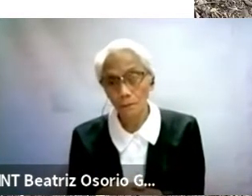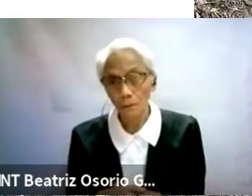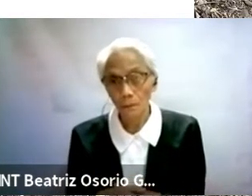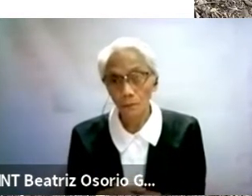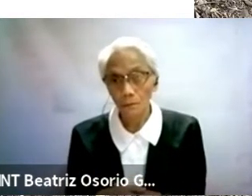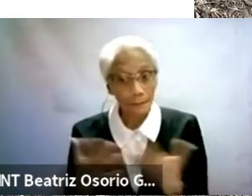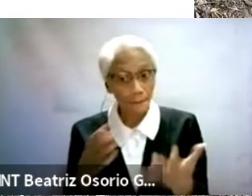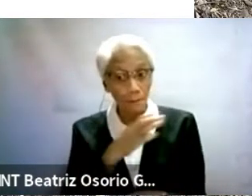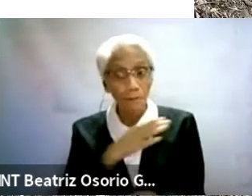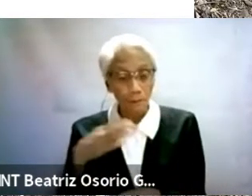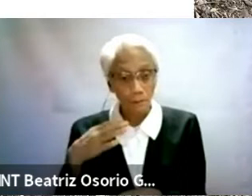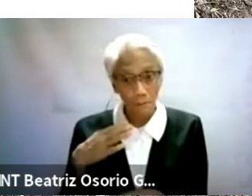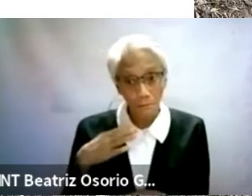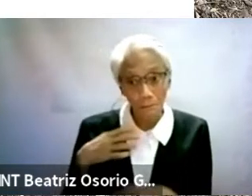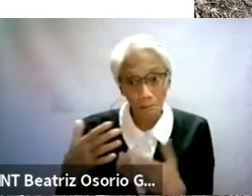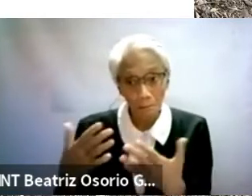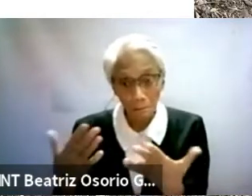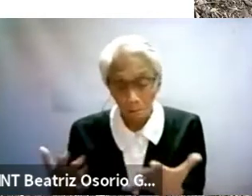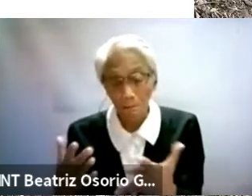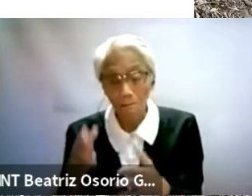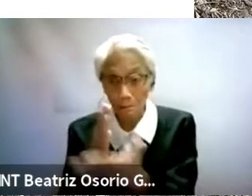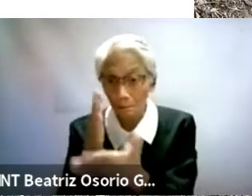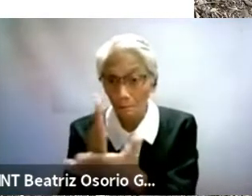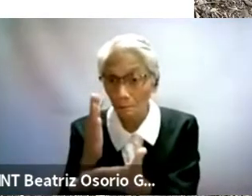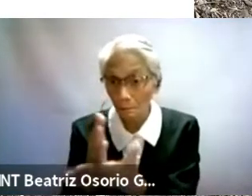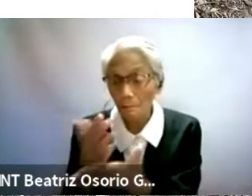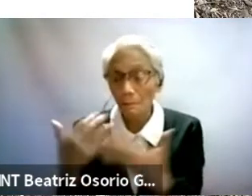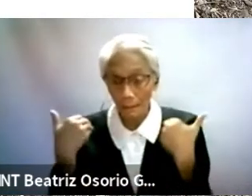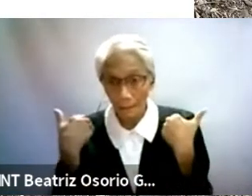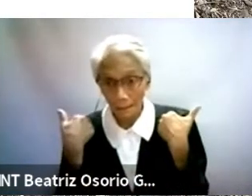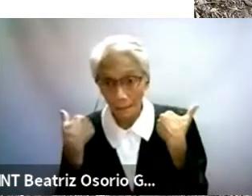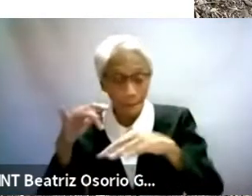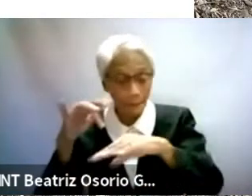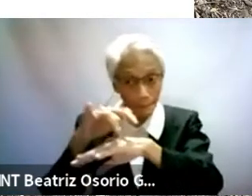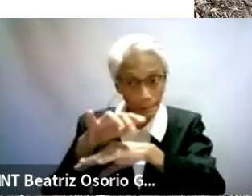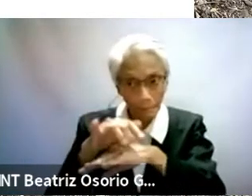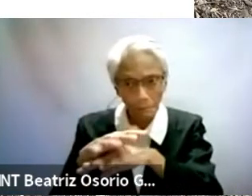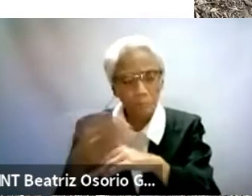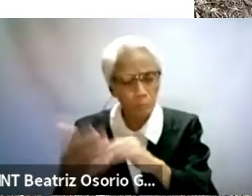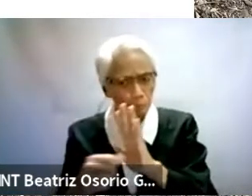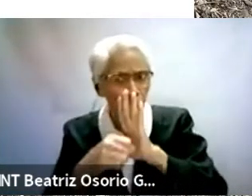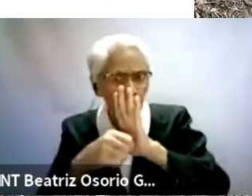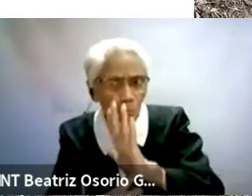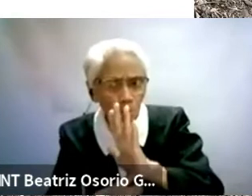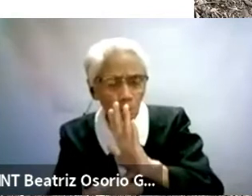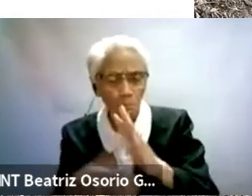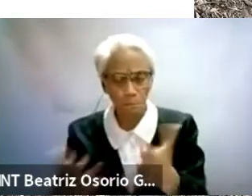The Committee on the Rights of the Child made an early decision to emphasize protection